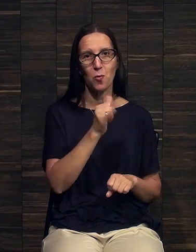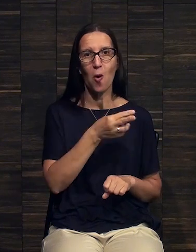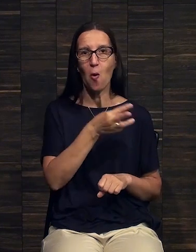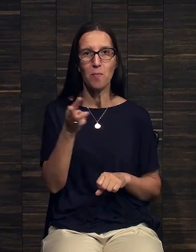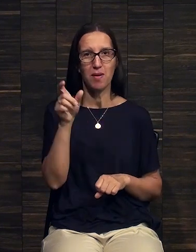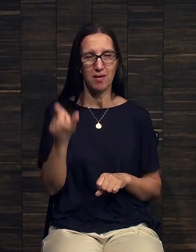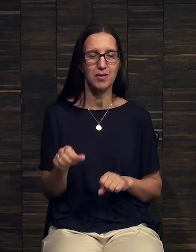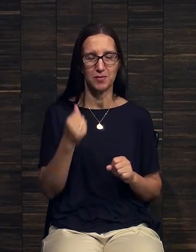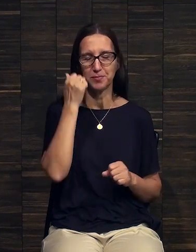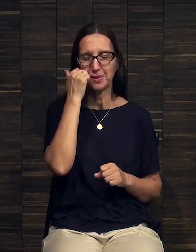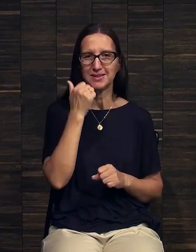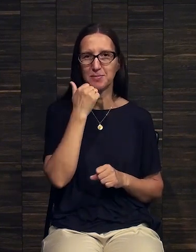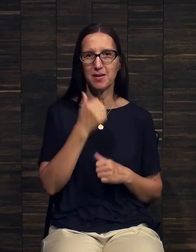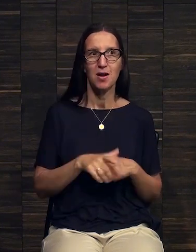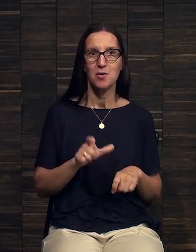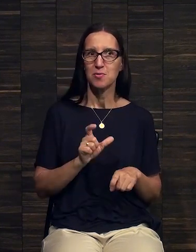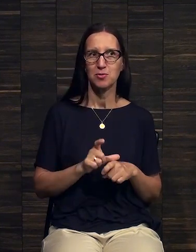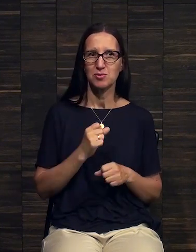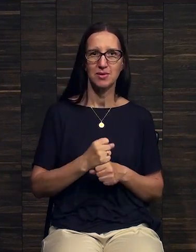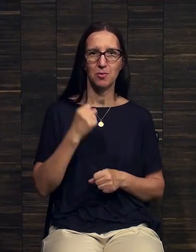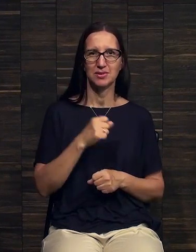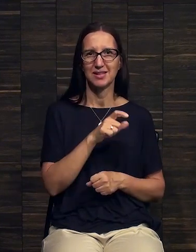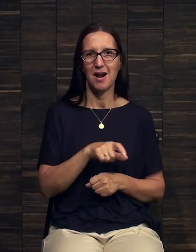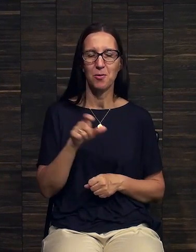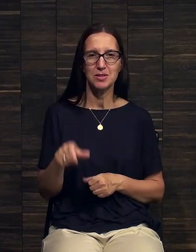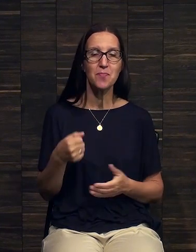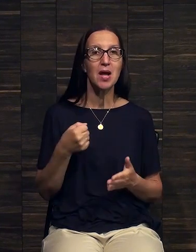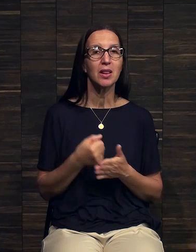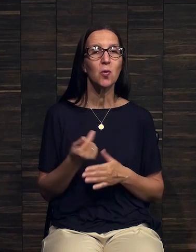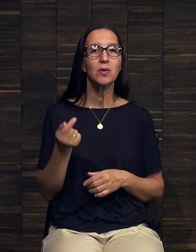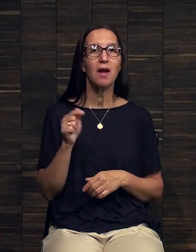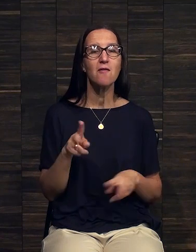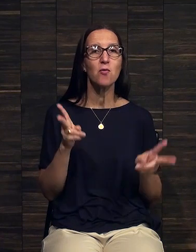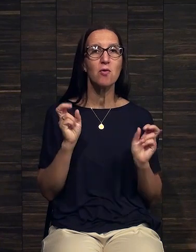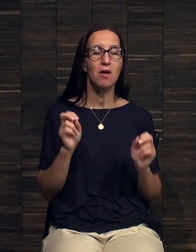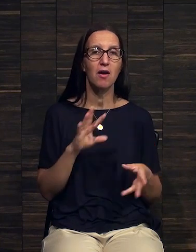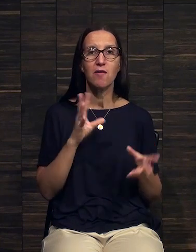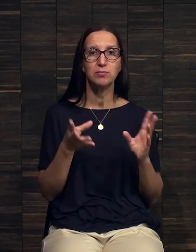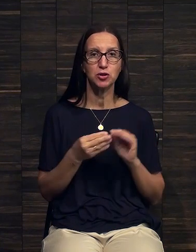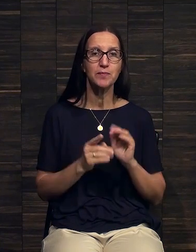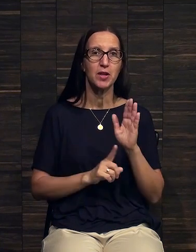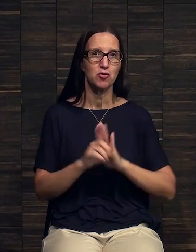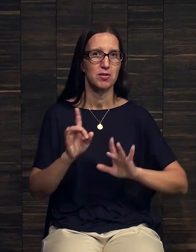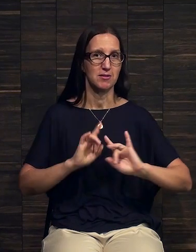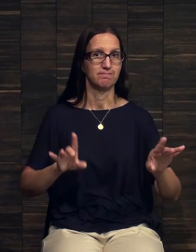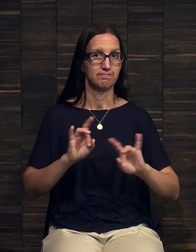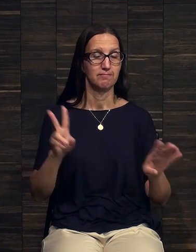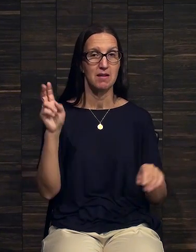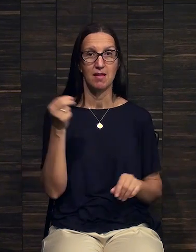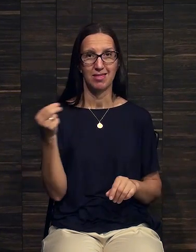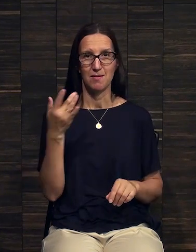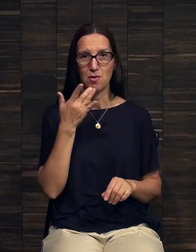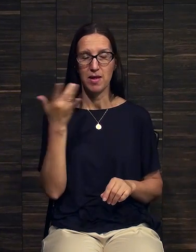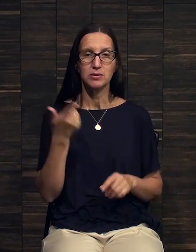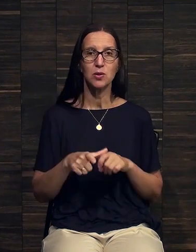And so I can lean on the table and the chair, I guess. Before we jump